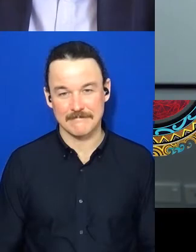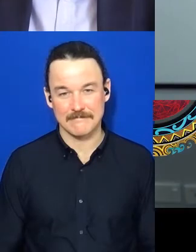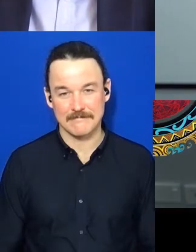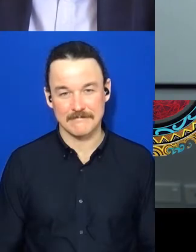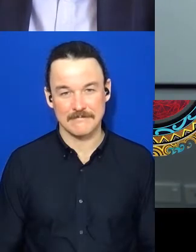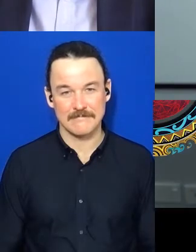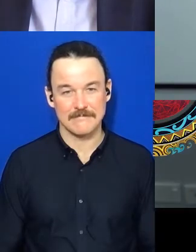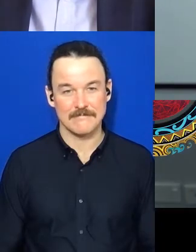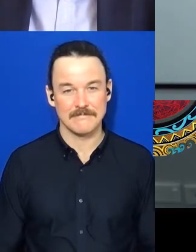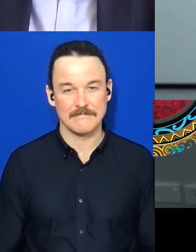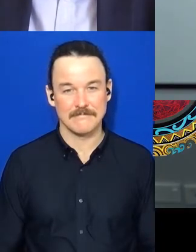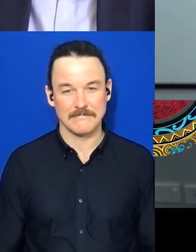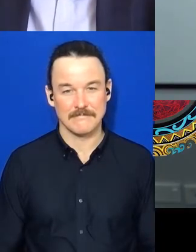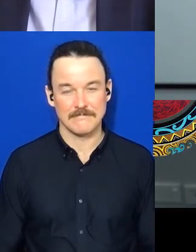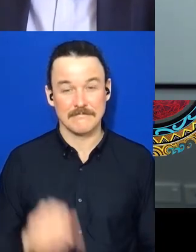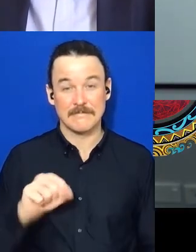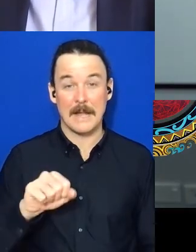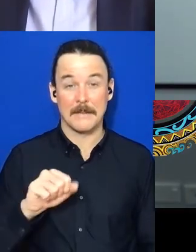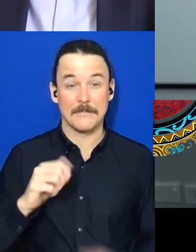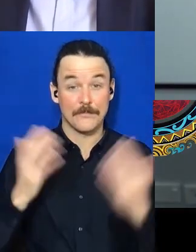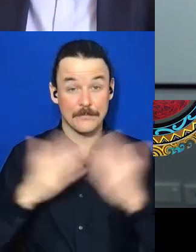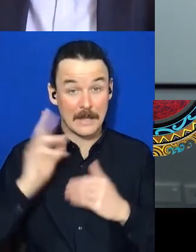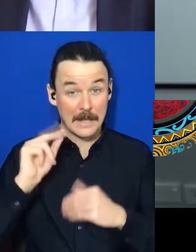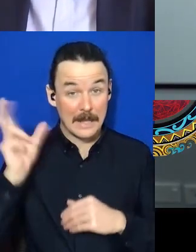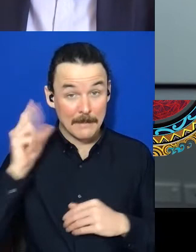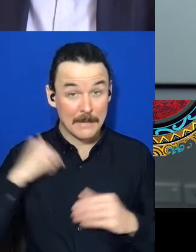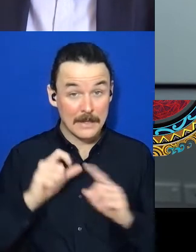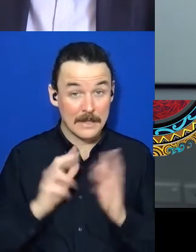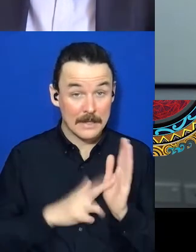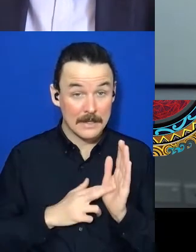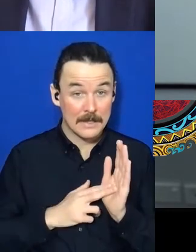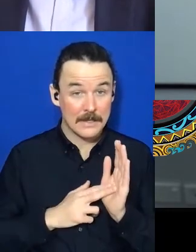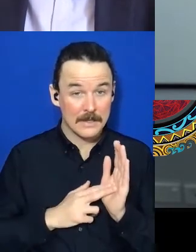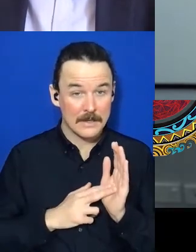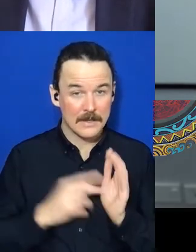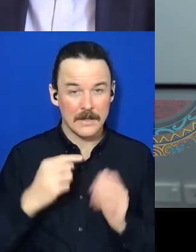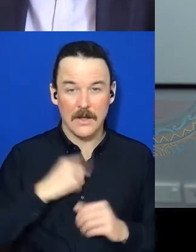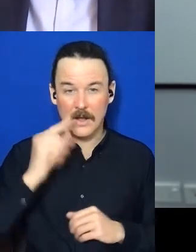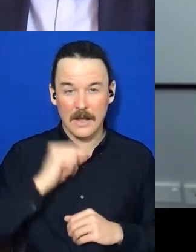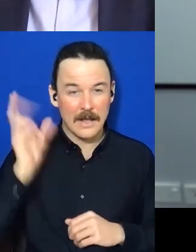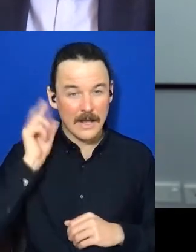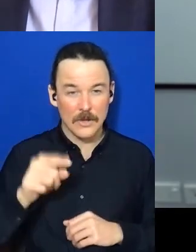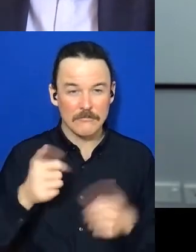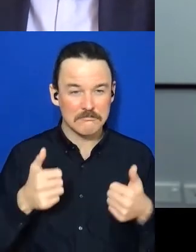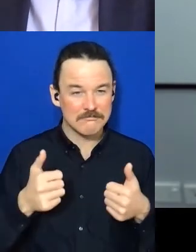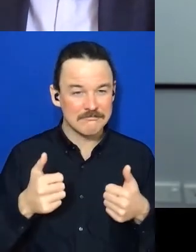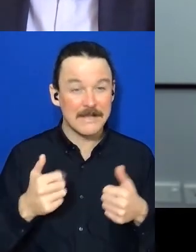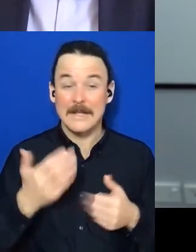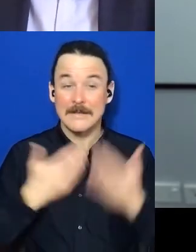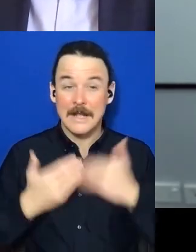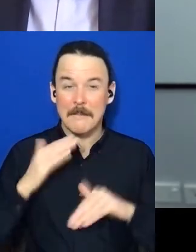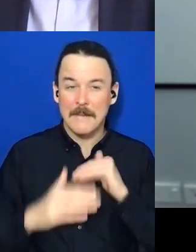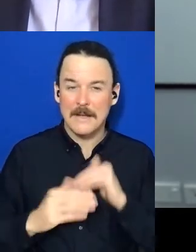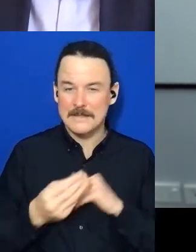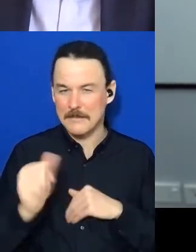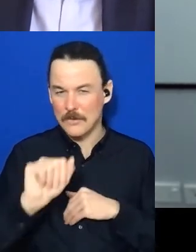Dan. Can you hear me, Dan? Yeah. I can. Tell us about some of the work that